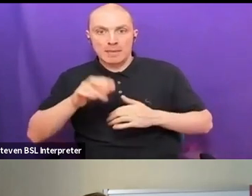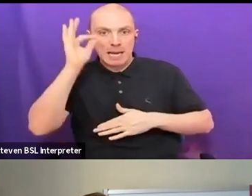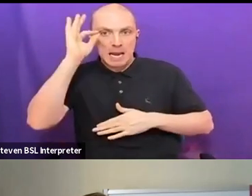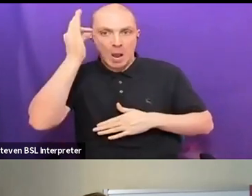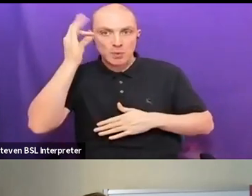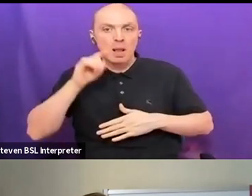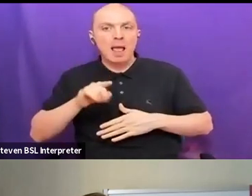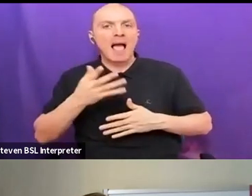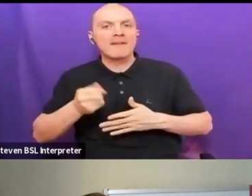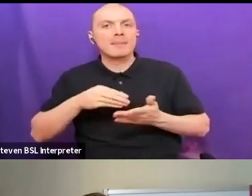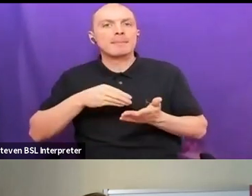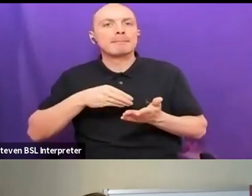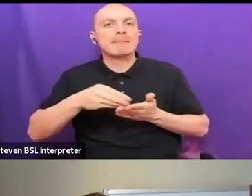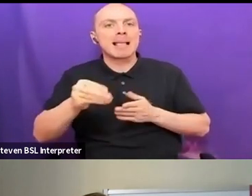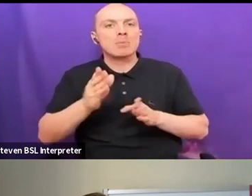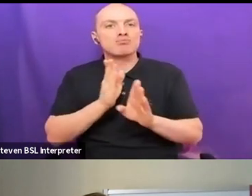the local pools in a